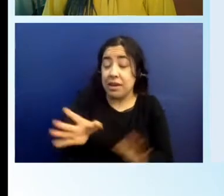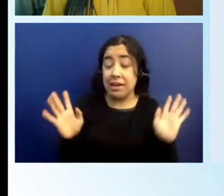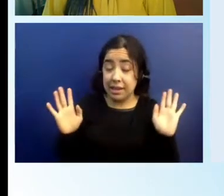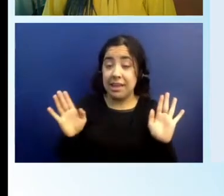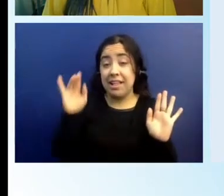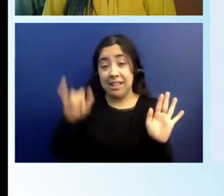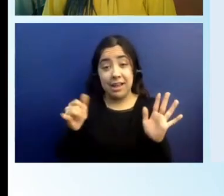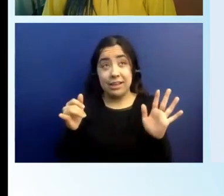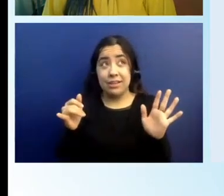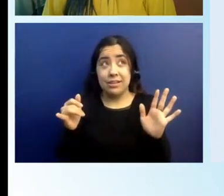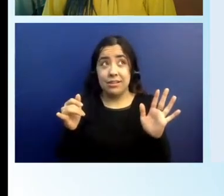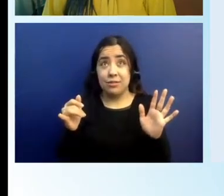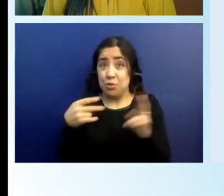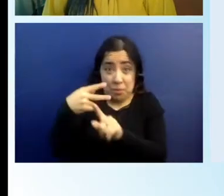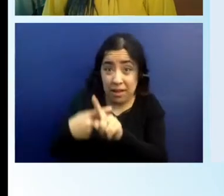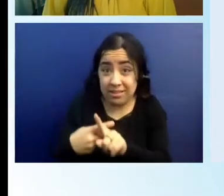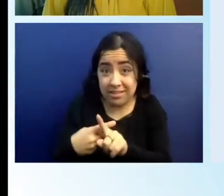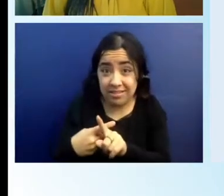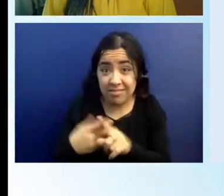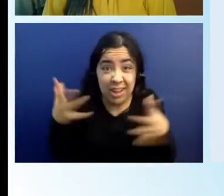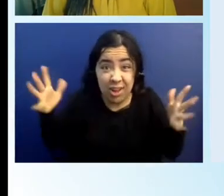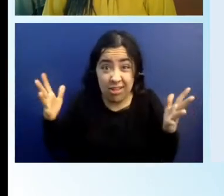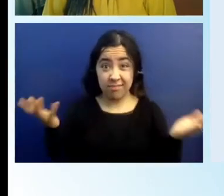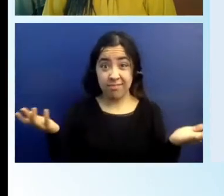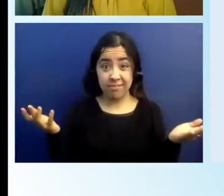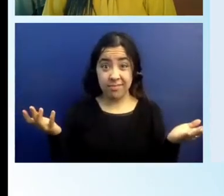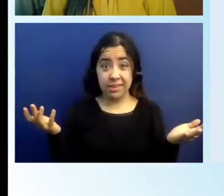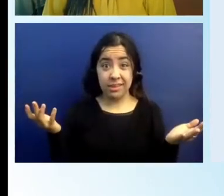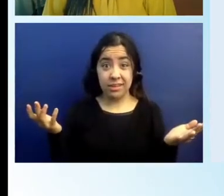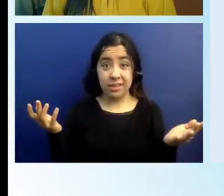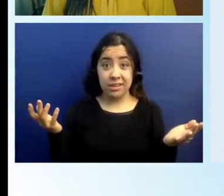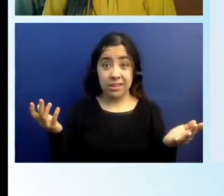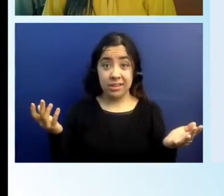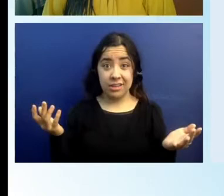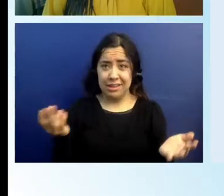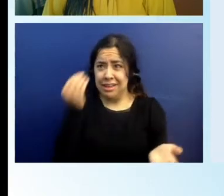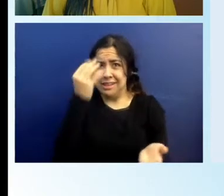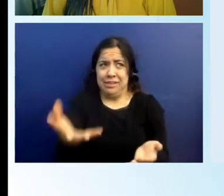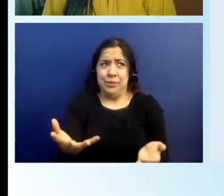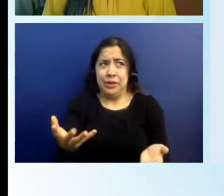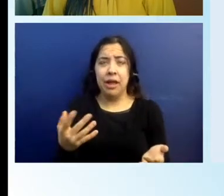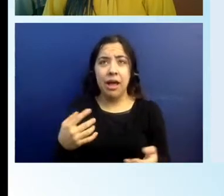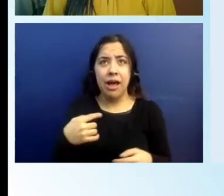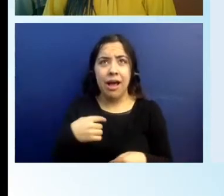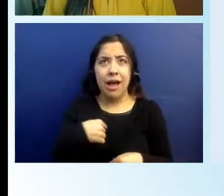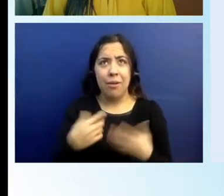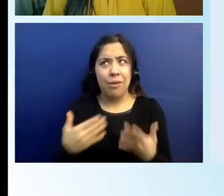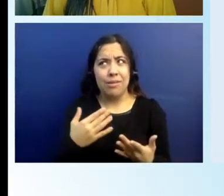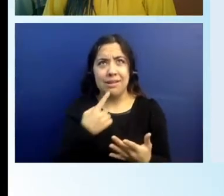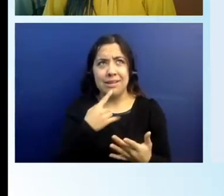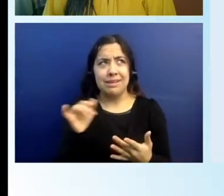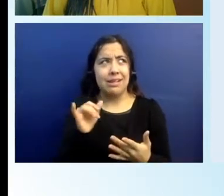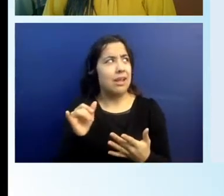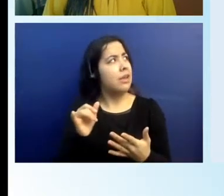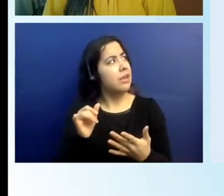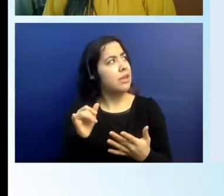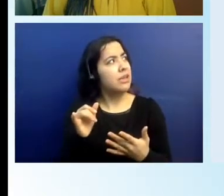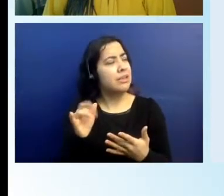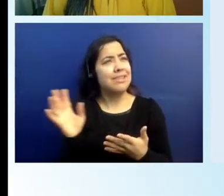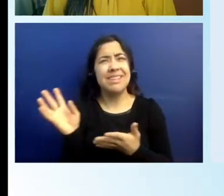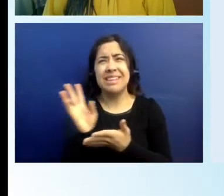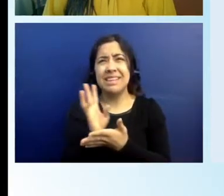just 2 months. And to be real, I'd probably say it was more like 6 weeks, because we were